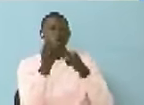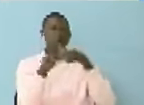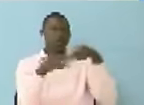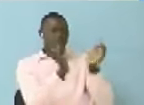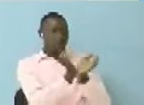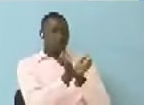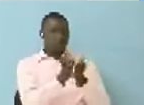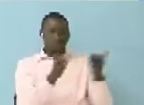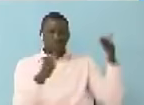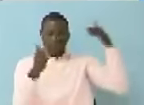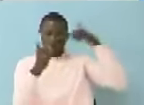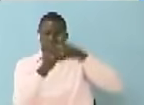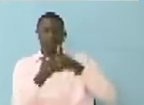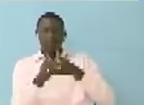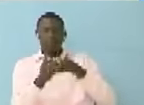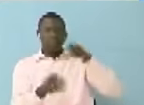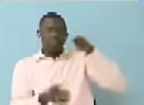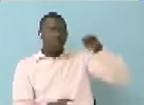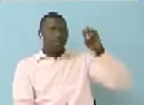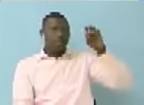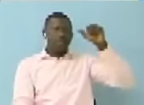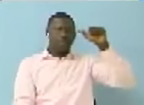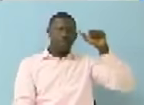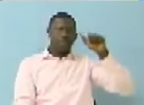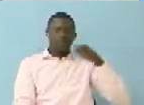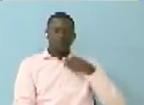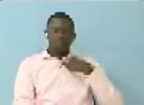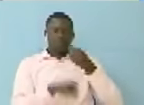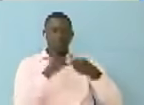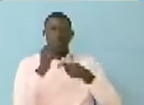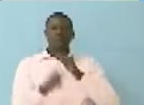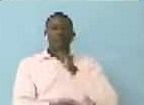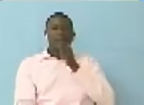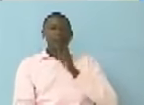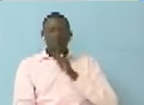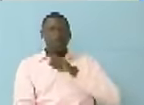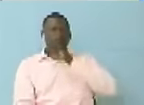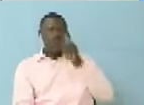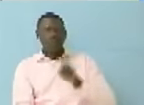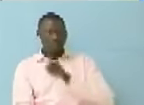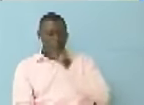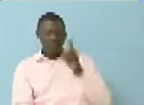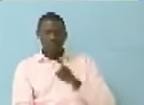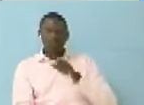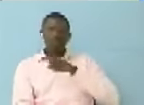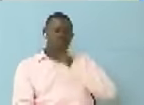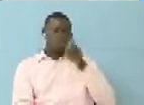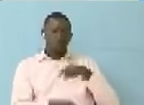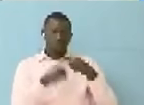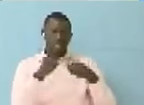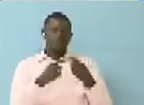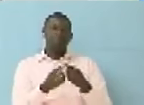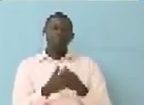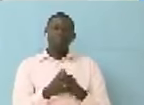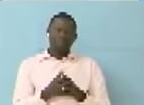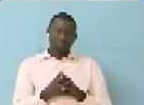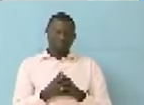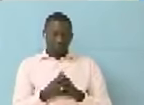the investigative work. Jangan minta fonyo ni orang terdak kami ku mengkajawal ni diko ni panelo ni menia